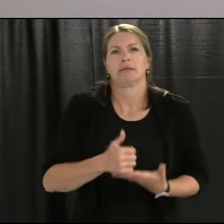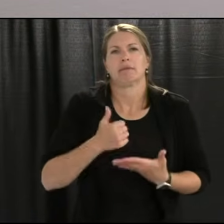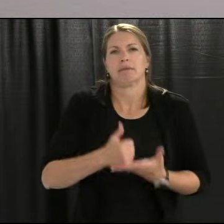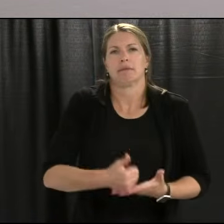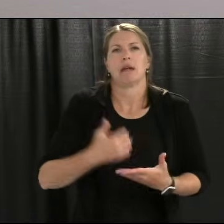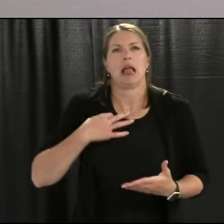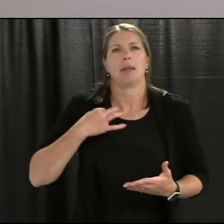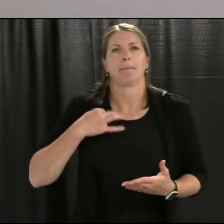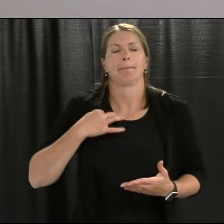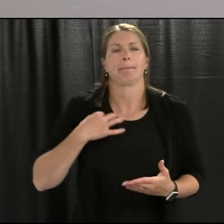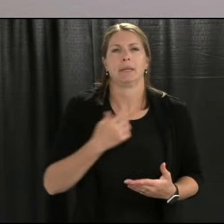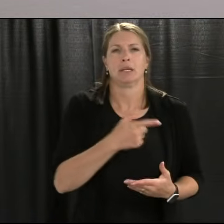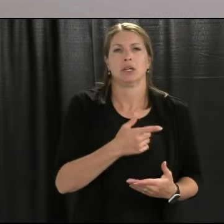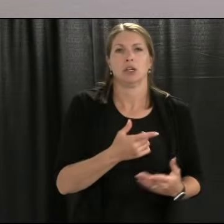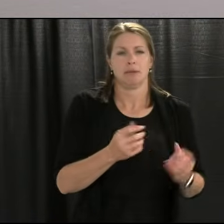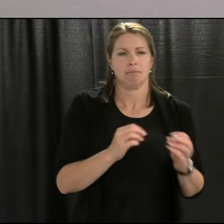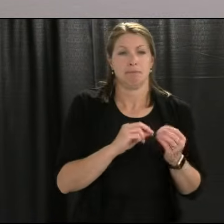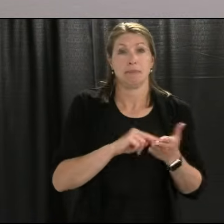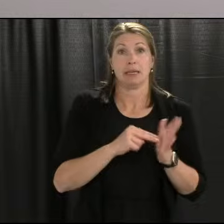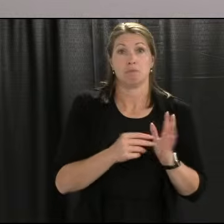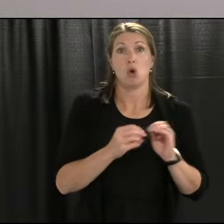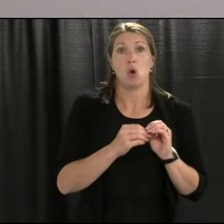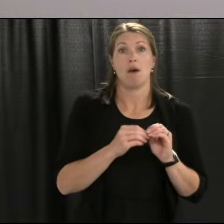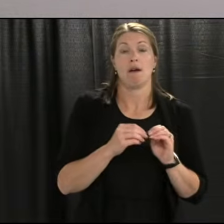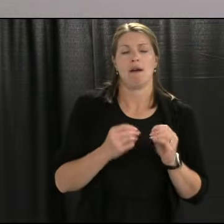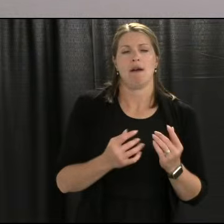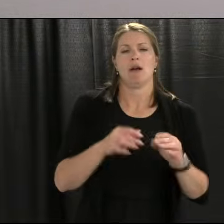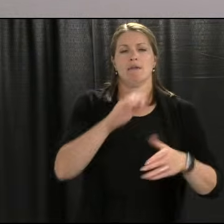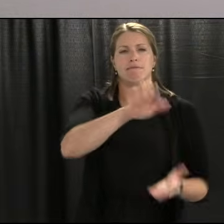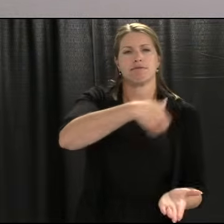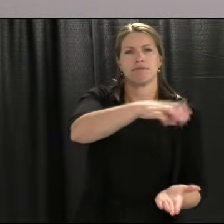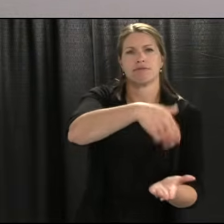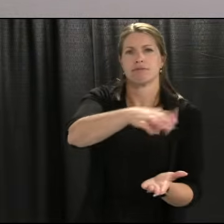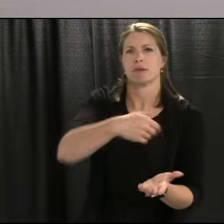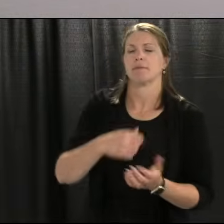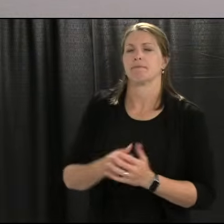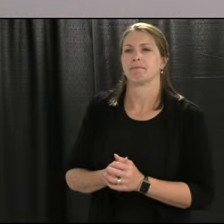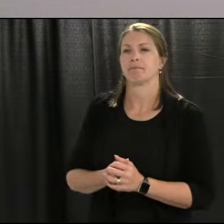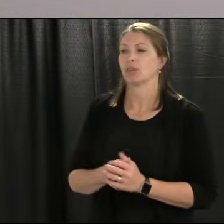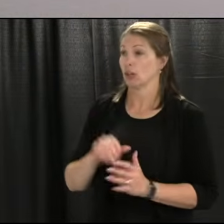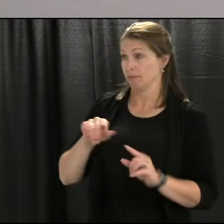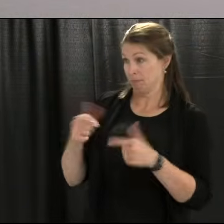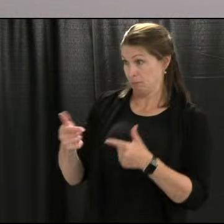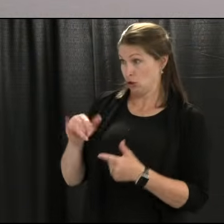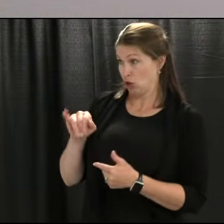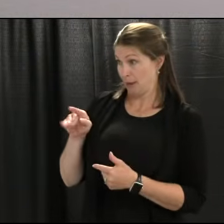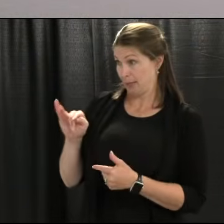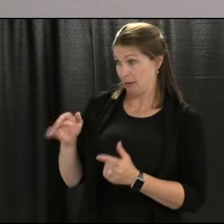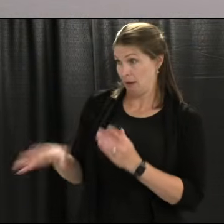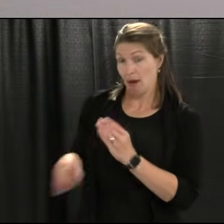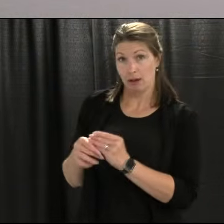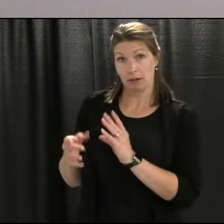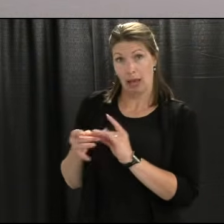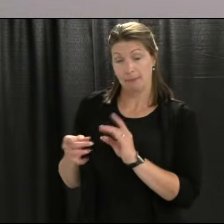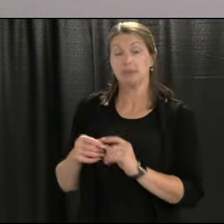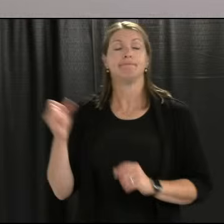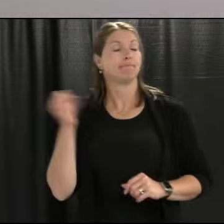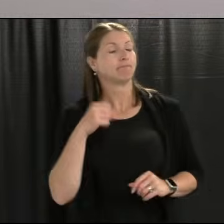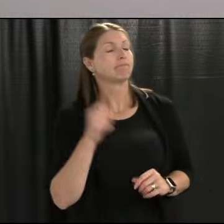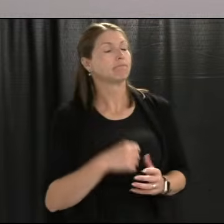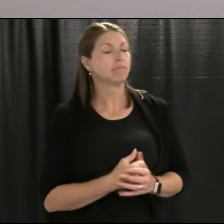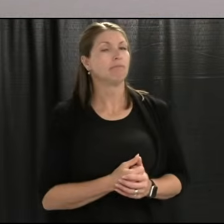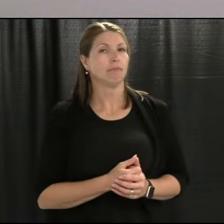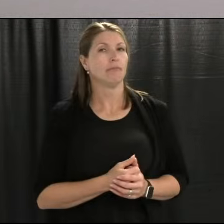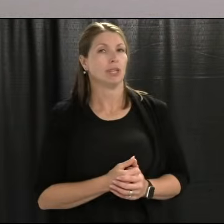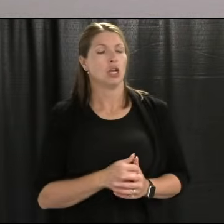use that. Jamie knows a little bit more about that, but yeah, Yeah, so the, safety too, of course, yeah. right, the fire break to the north